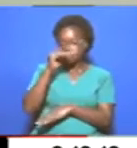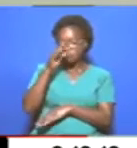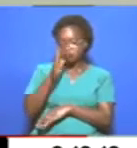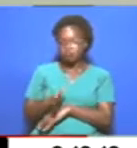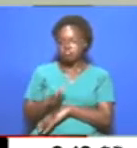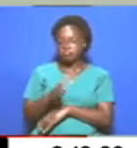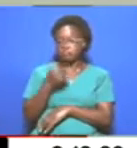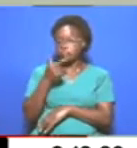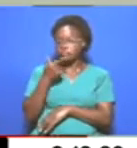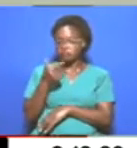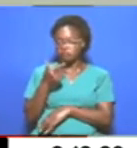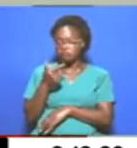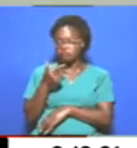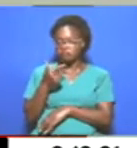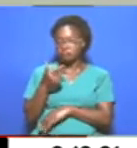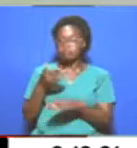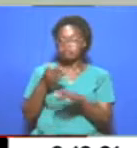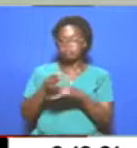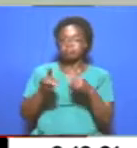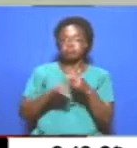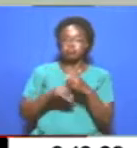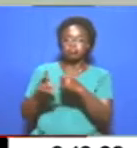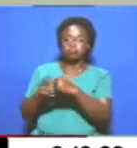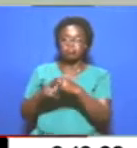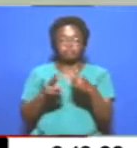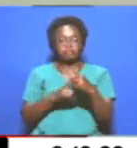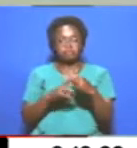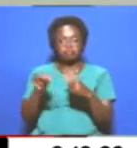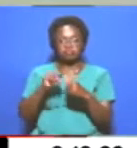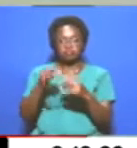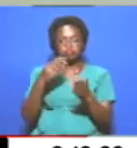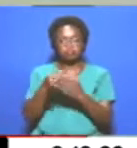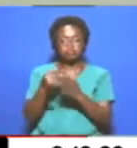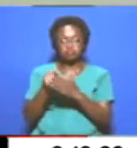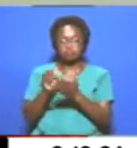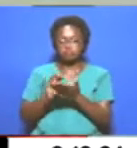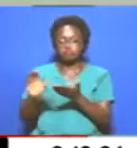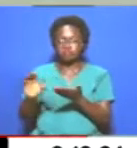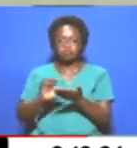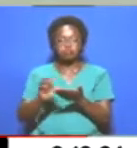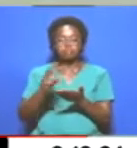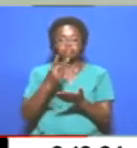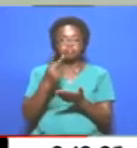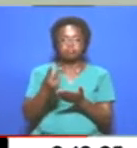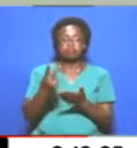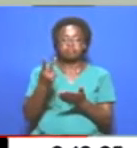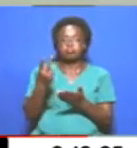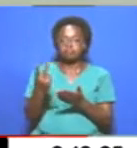Oguna says over 677 million shillings was disbursed to